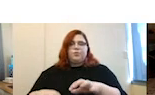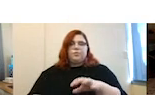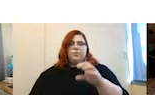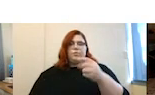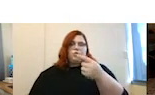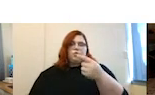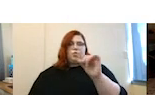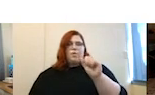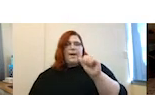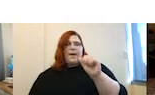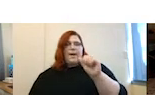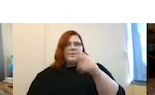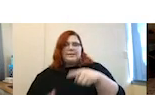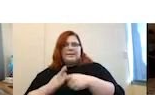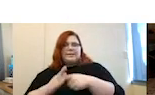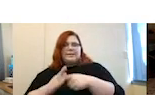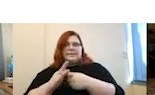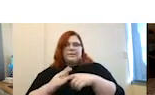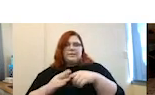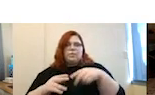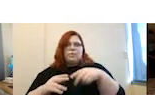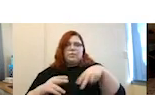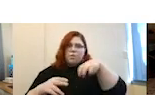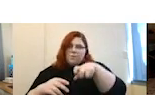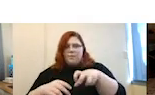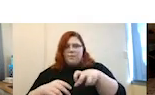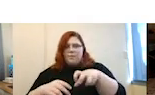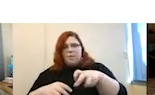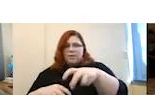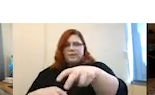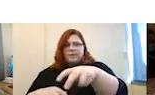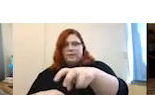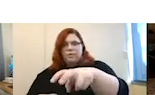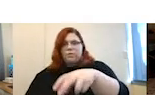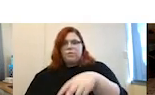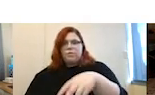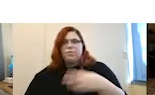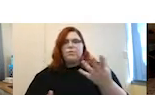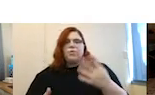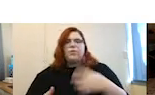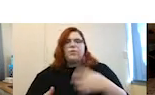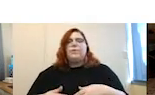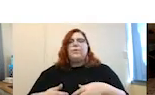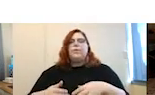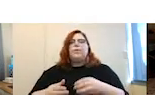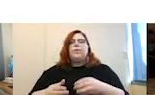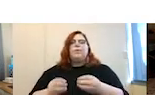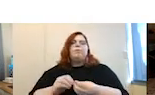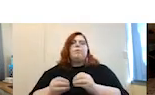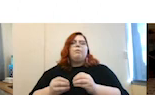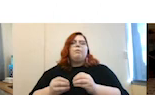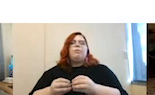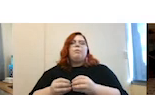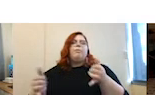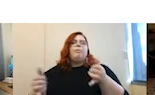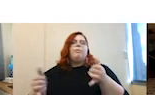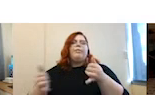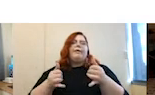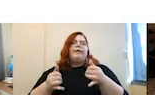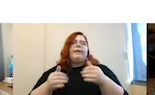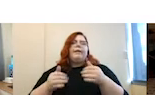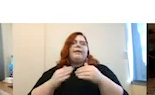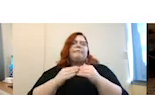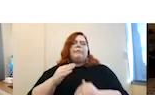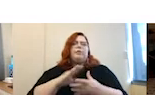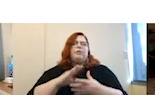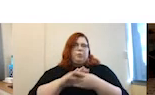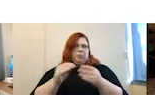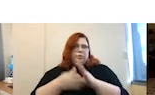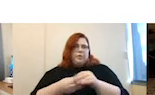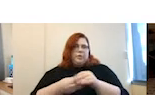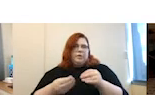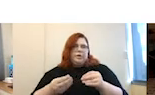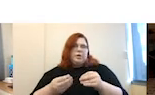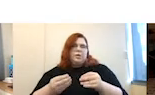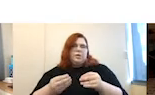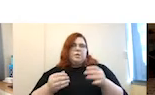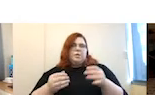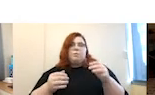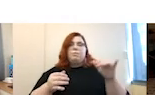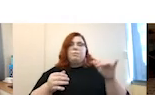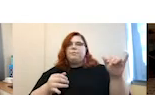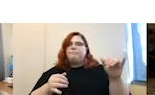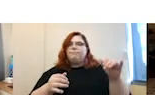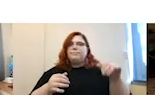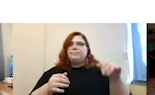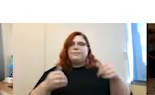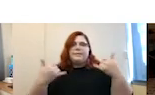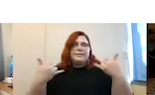walk downstream, and so on, right? So it's more play and less story, but still just as language heavy and still